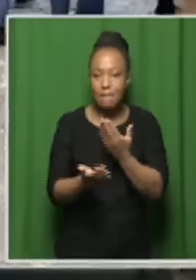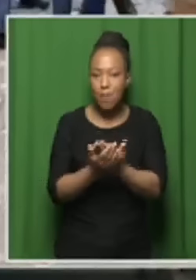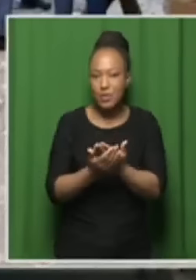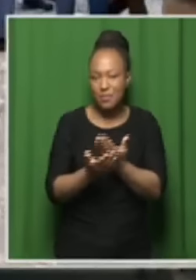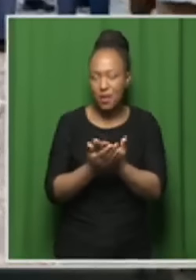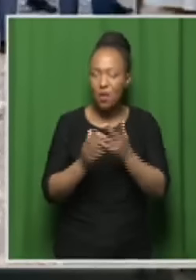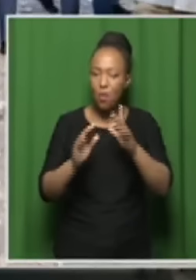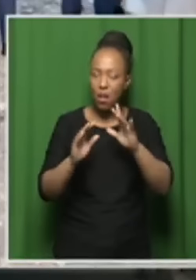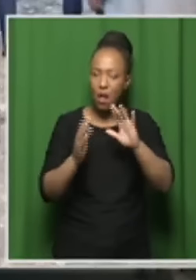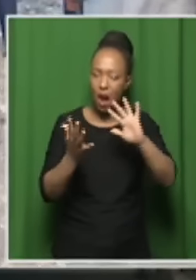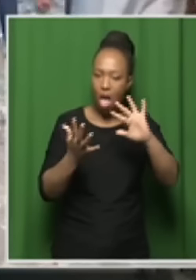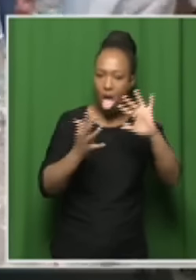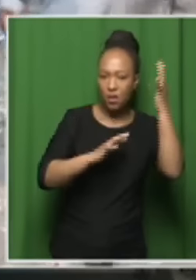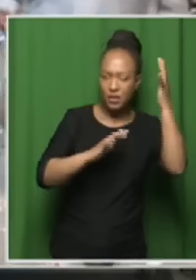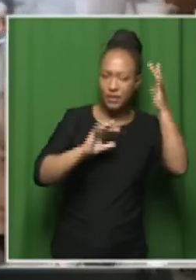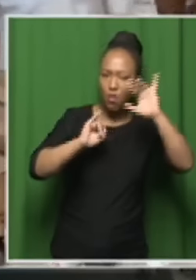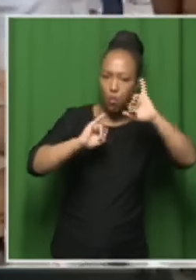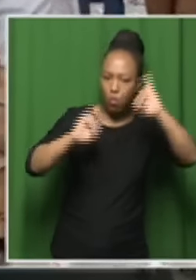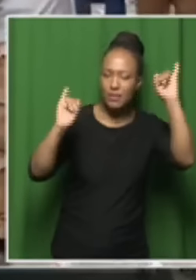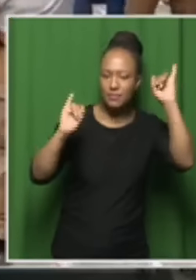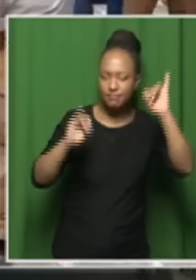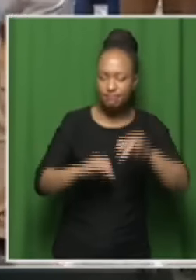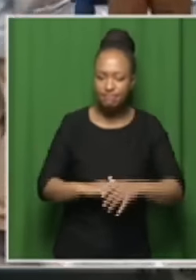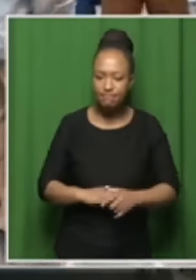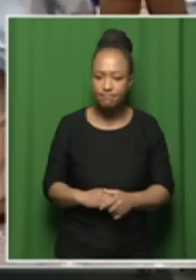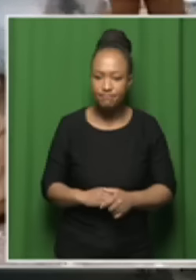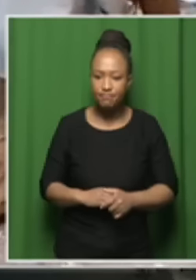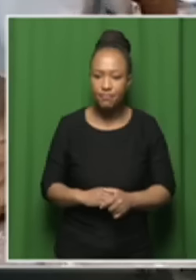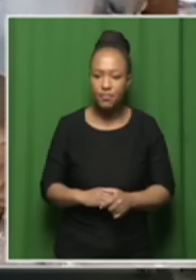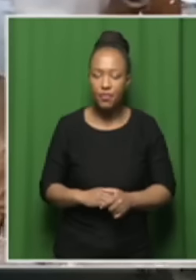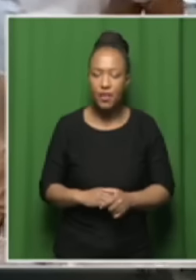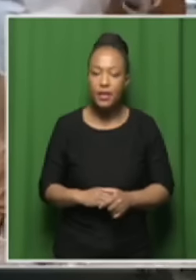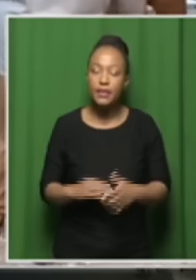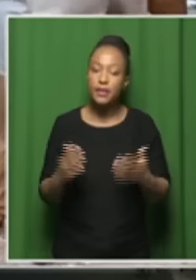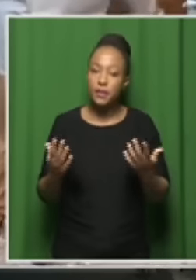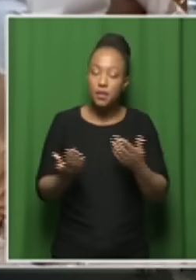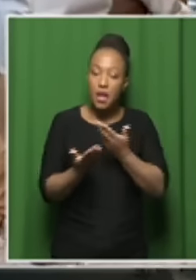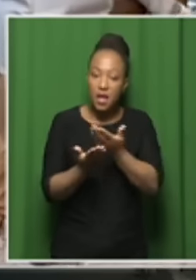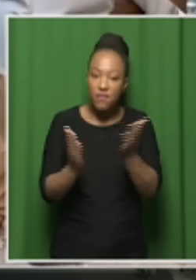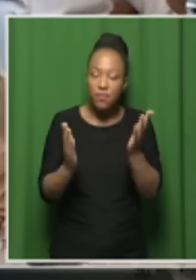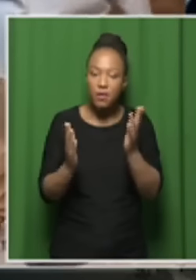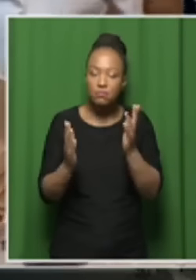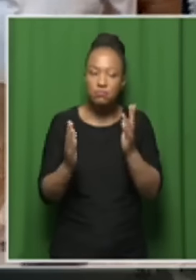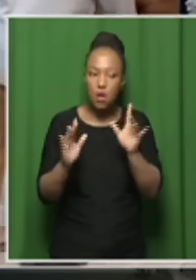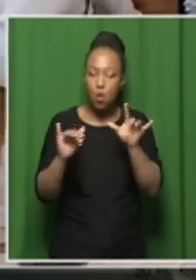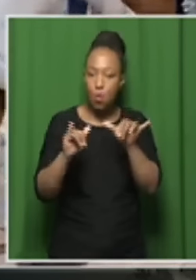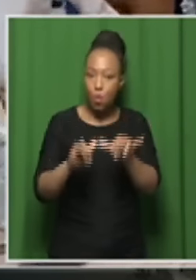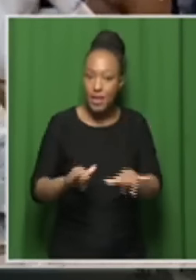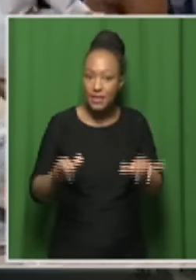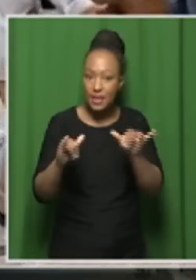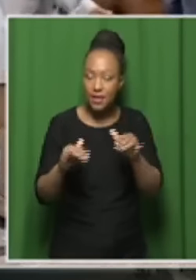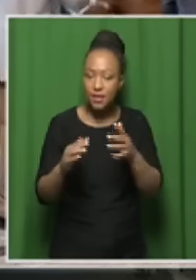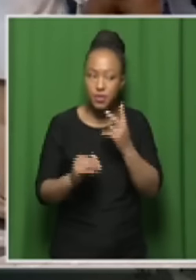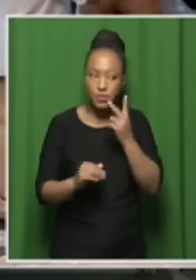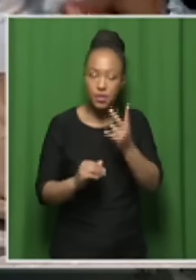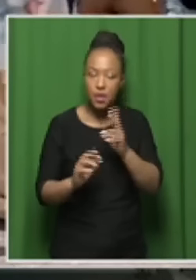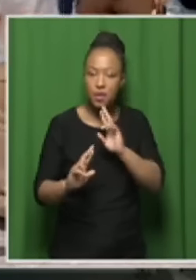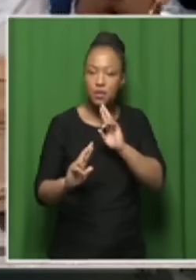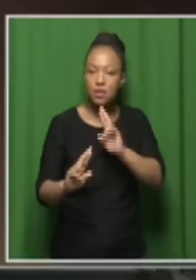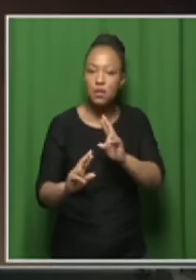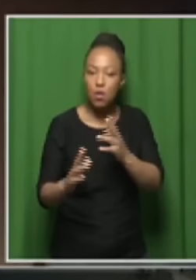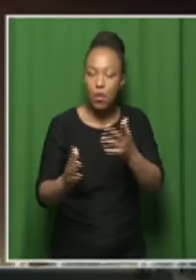Well, certainly, and one of the big things, and I know you did allude to it, but I think what everybody is sitting back and waiting for is to see the response from Iran,